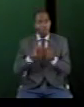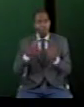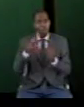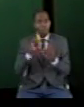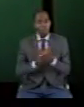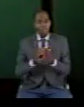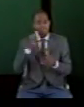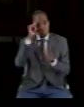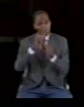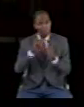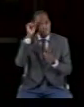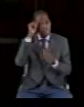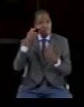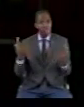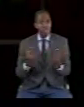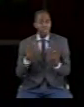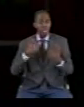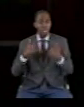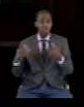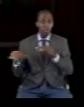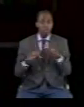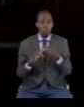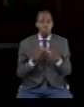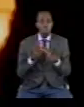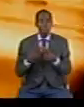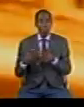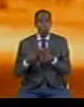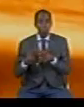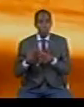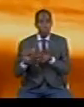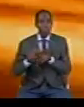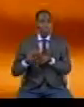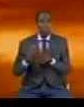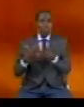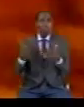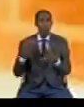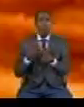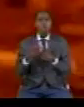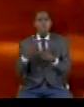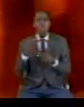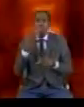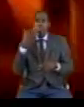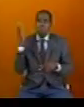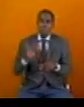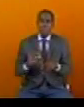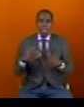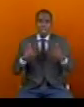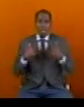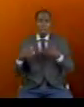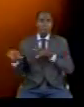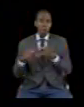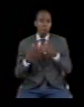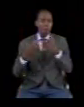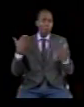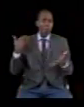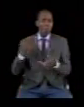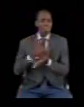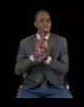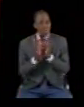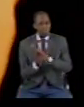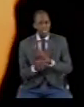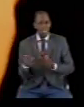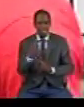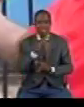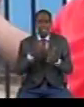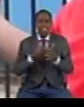committed, of the sins he has practiced, of the evil he has done, repent ye. It's